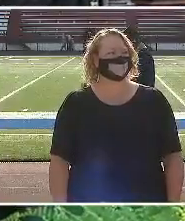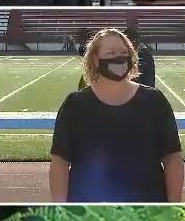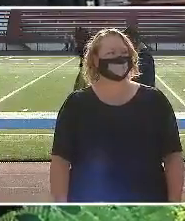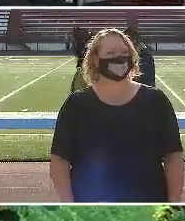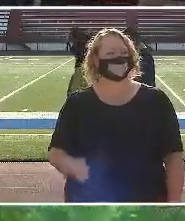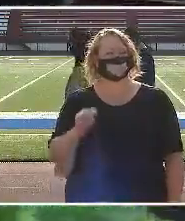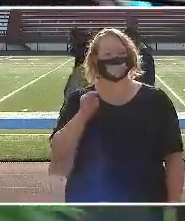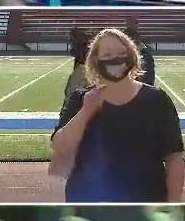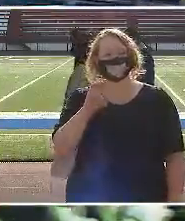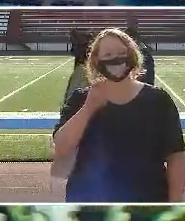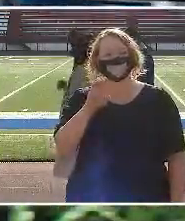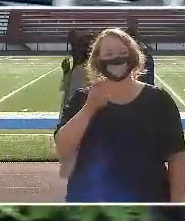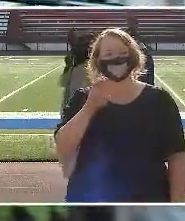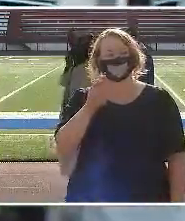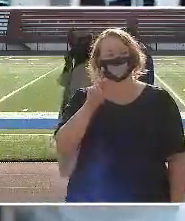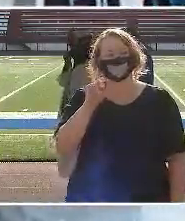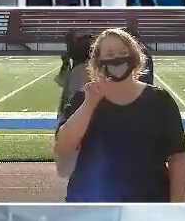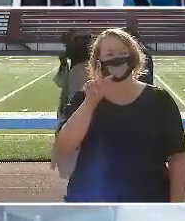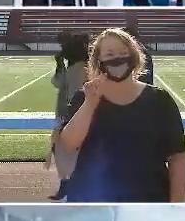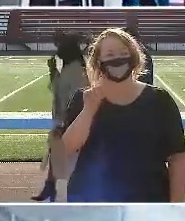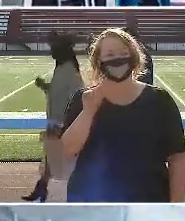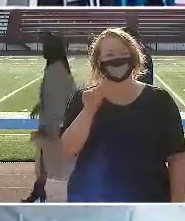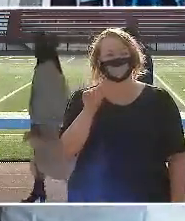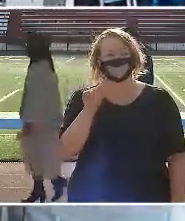Michaela Thompson.